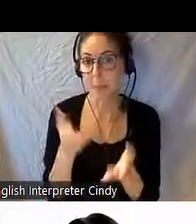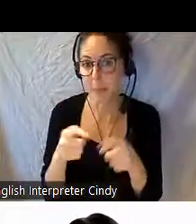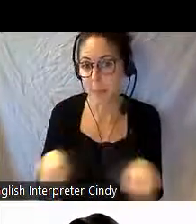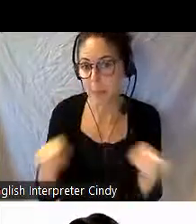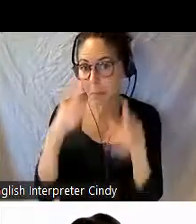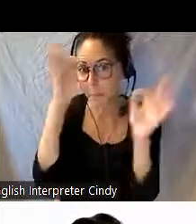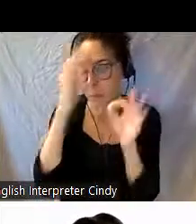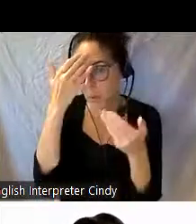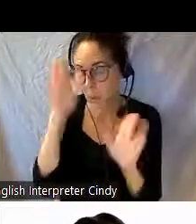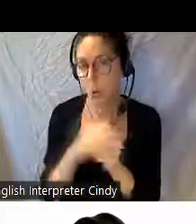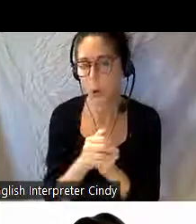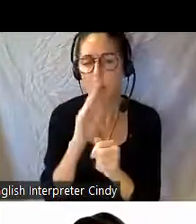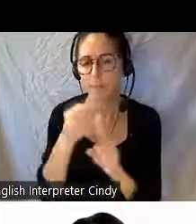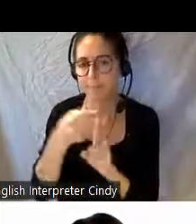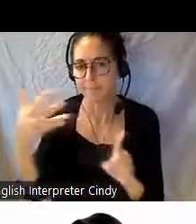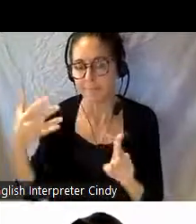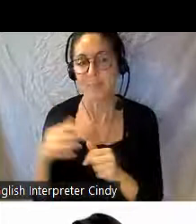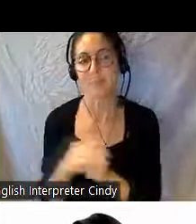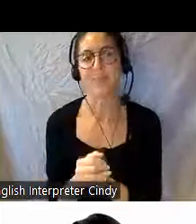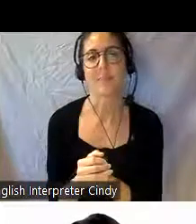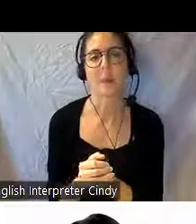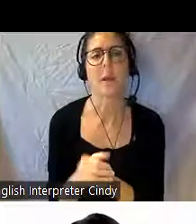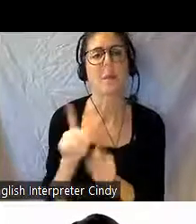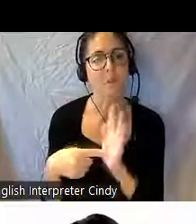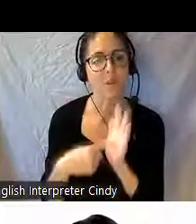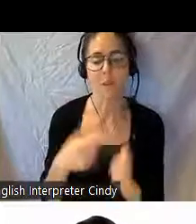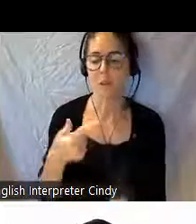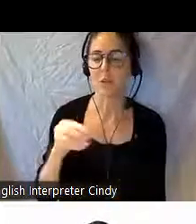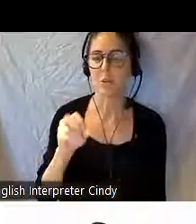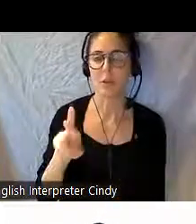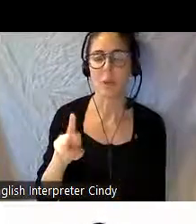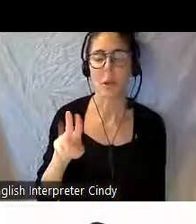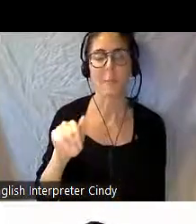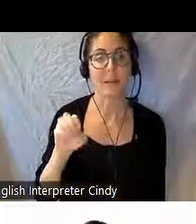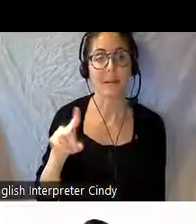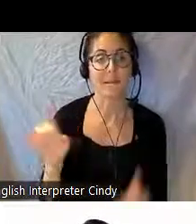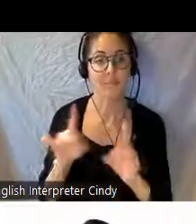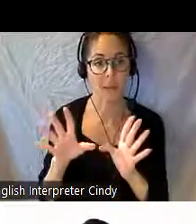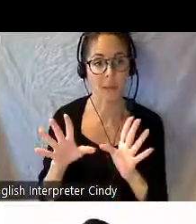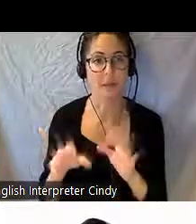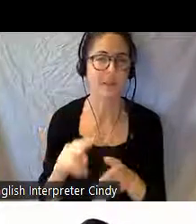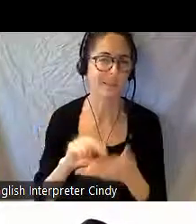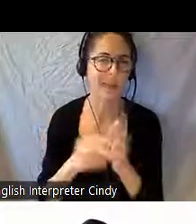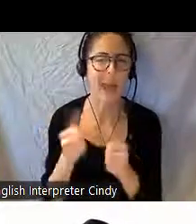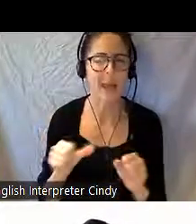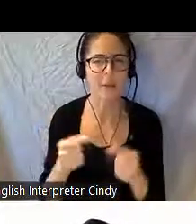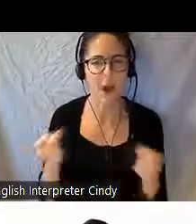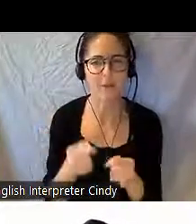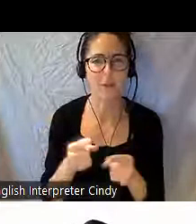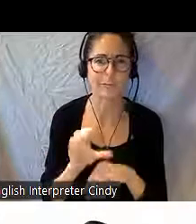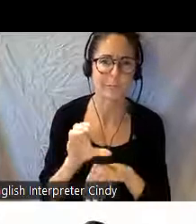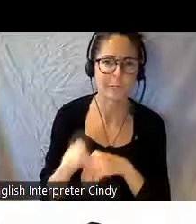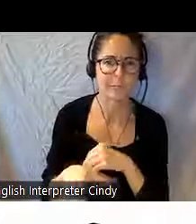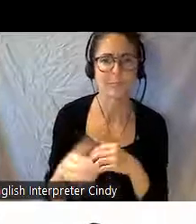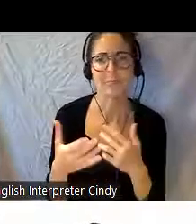to people. So when we speak about gender-based violence, this includes any harmful acts directed at an individual or group of